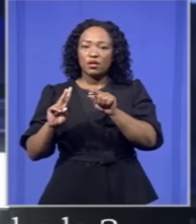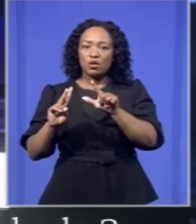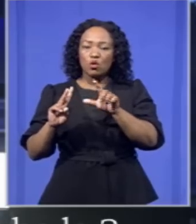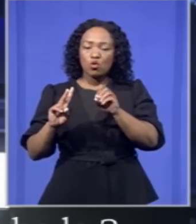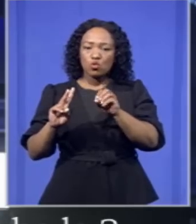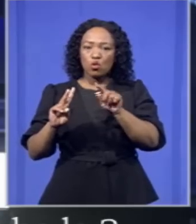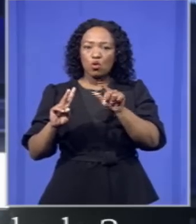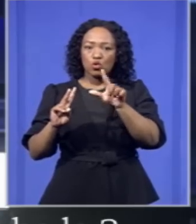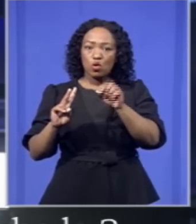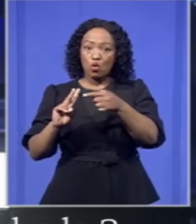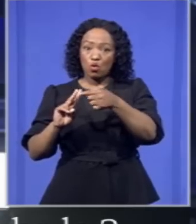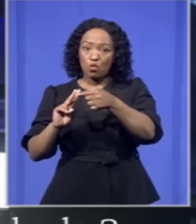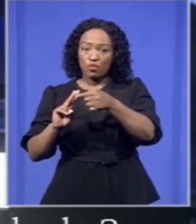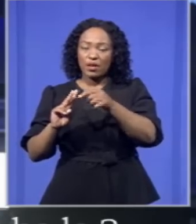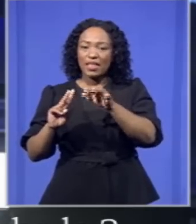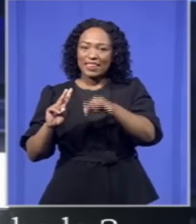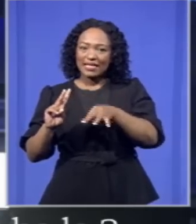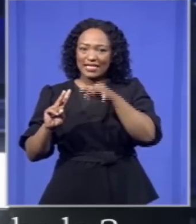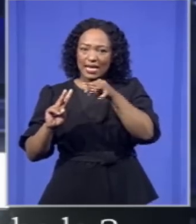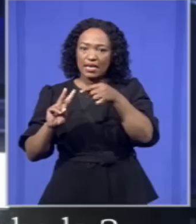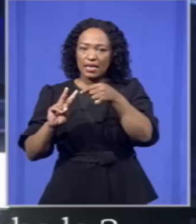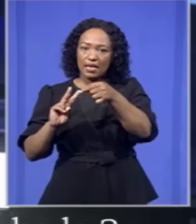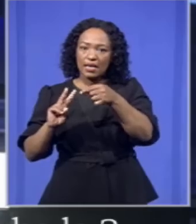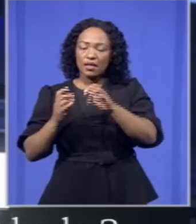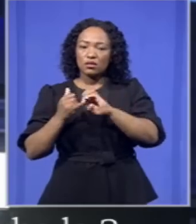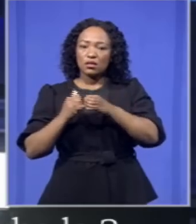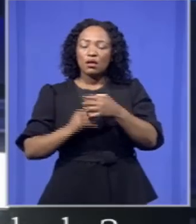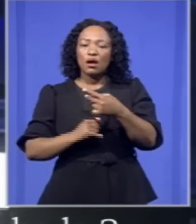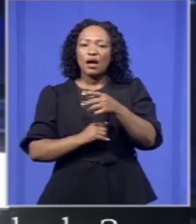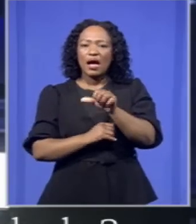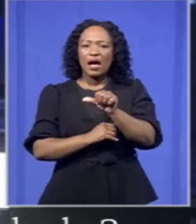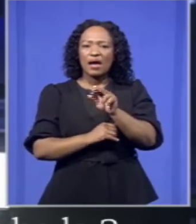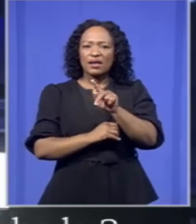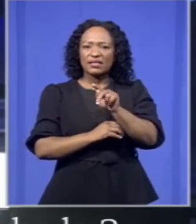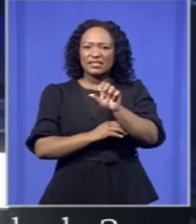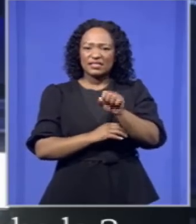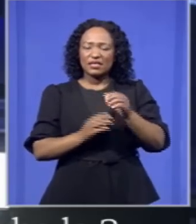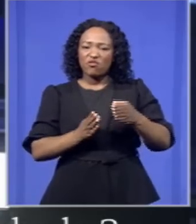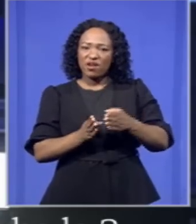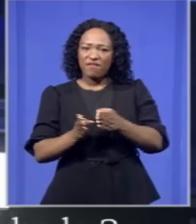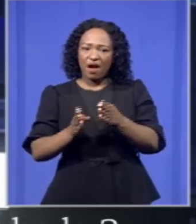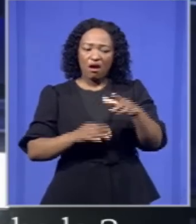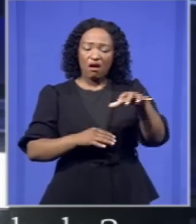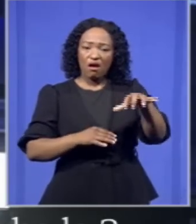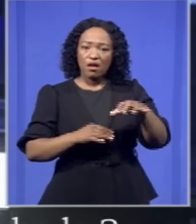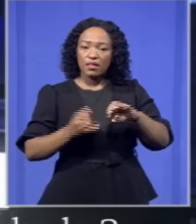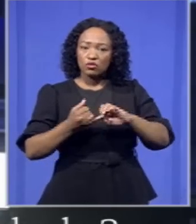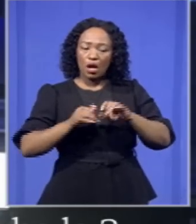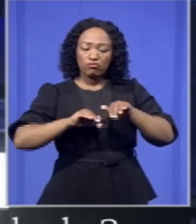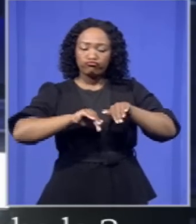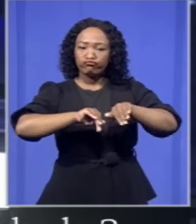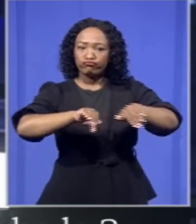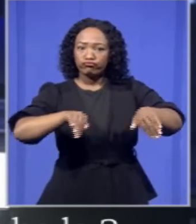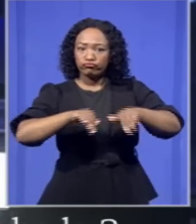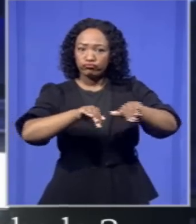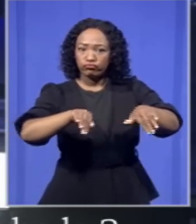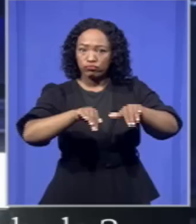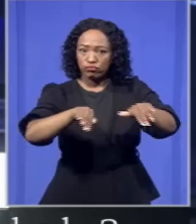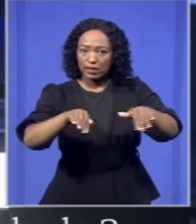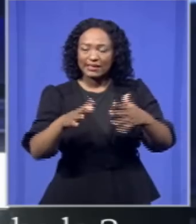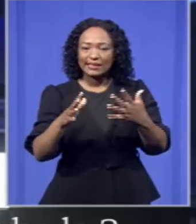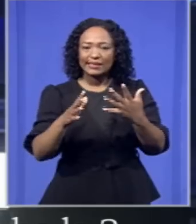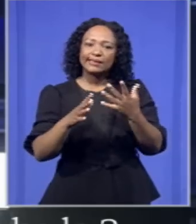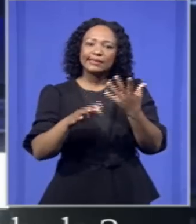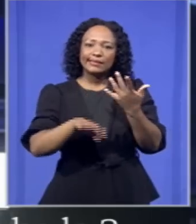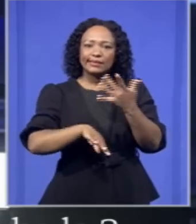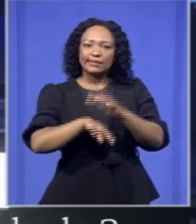le 13 ba ne ba le ka go thuma kwa Hearts River. Makala a letsholopatlo a kwa Northern Cape le